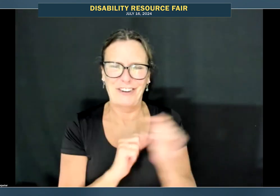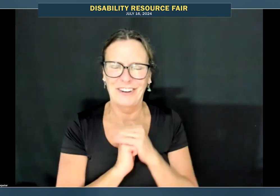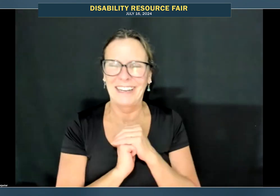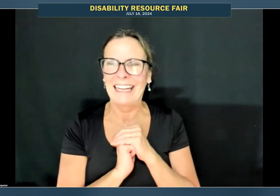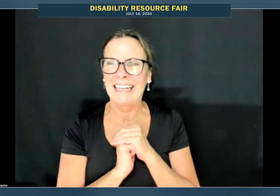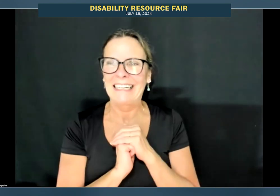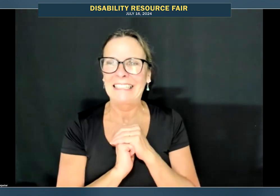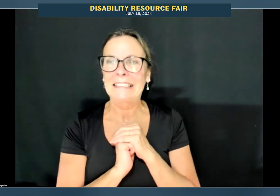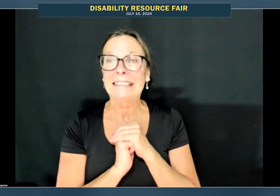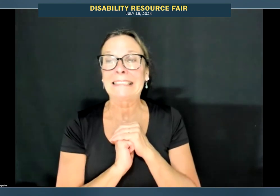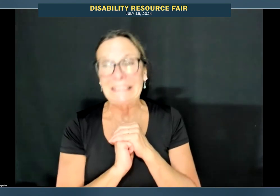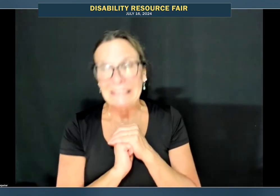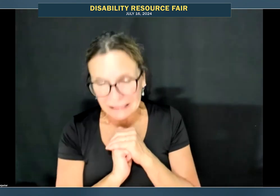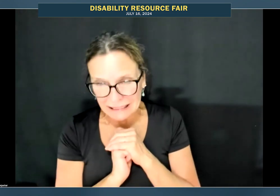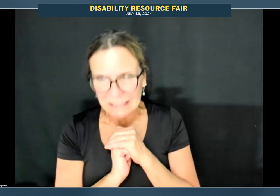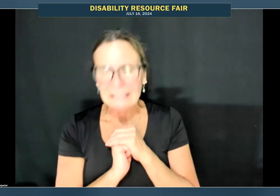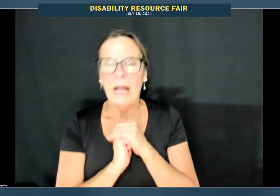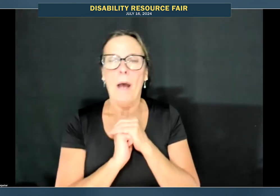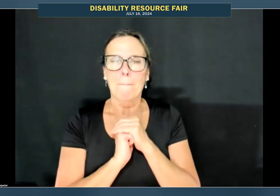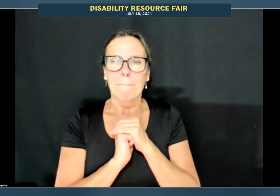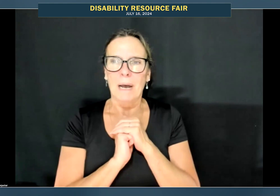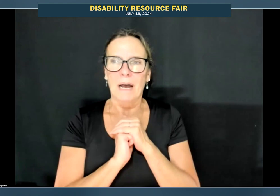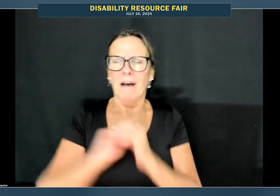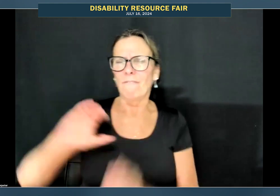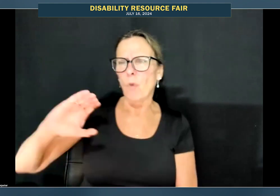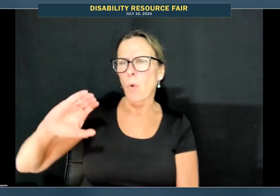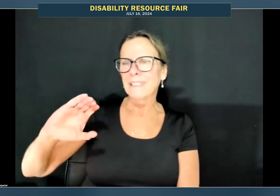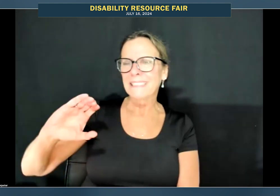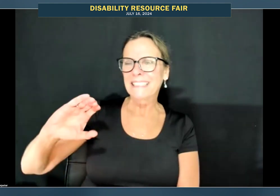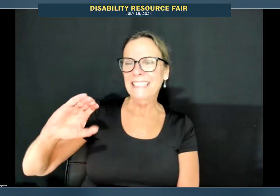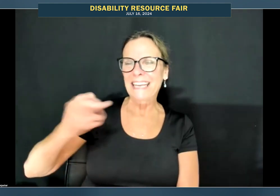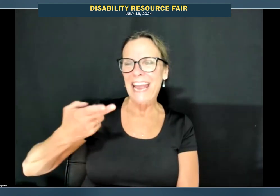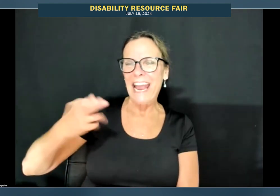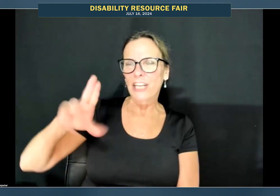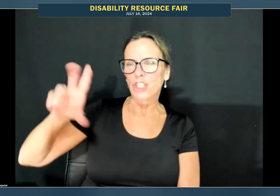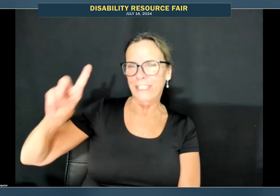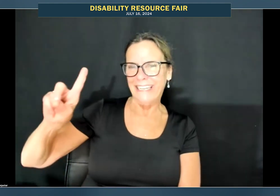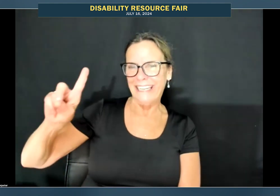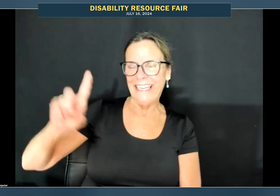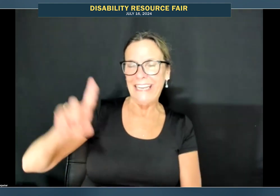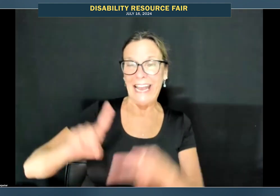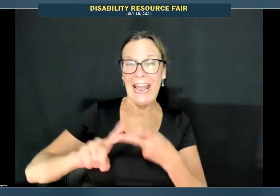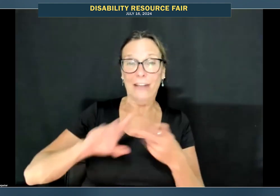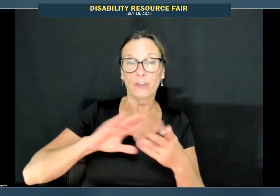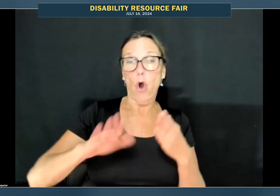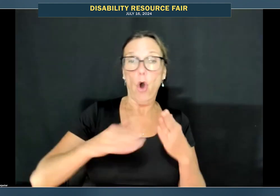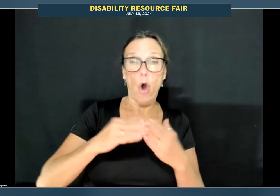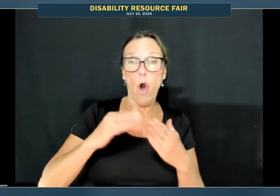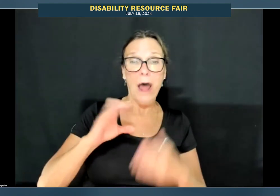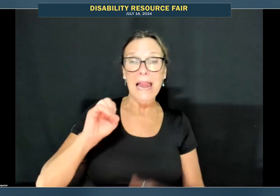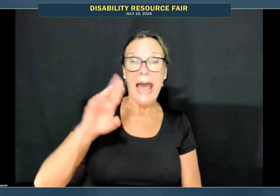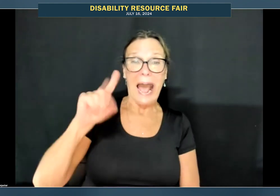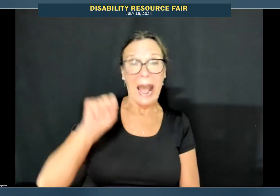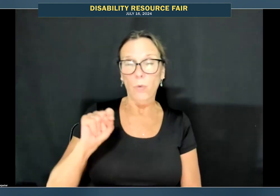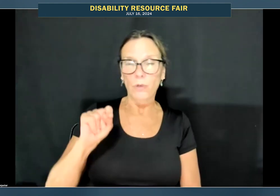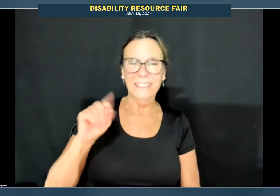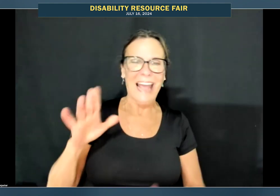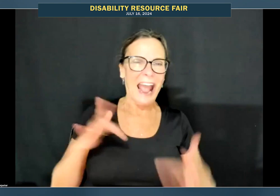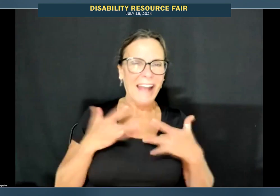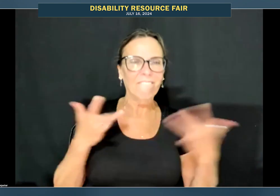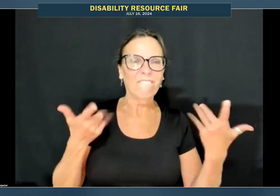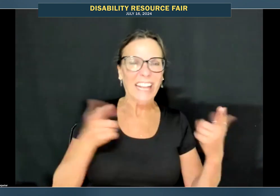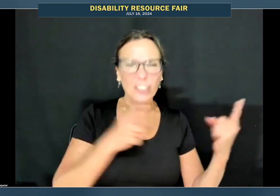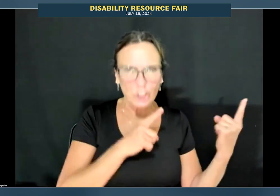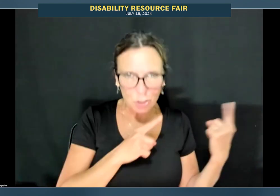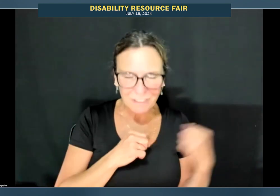But for CHD and All Out Adventures, I'm curious, what would you tell